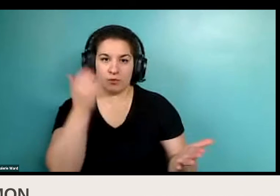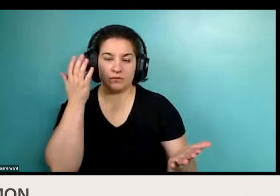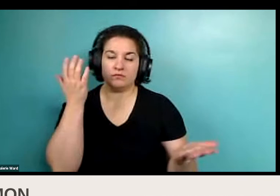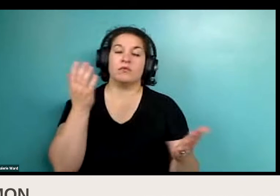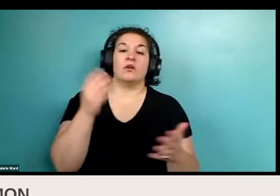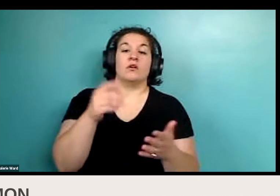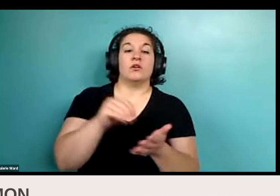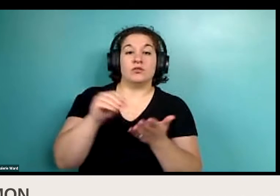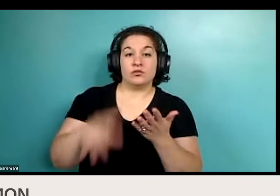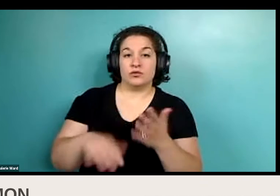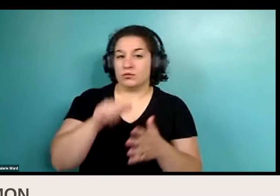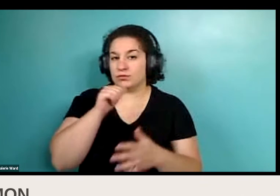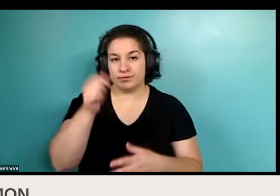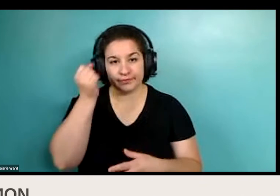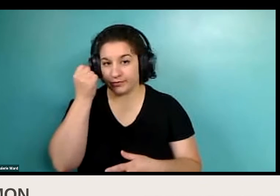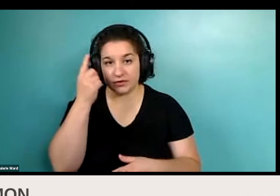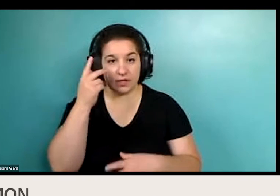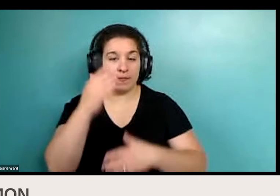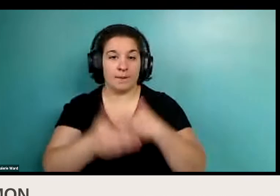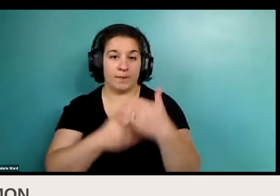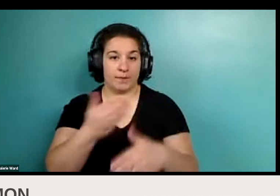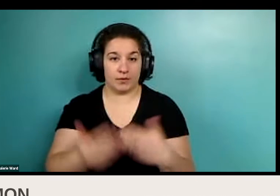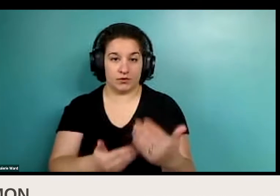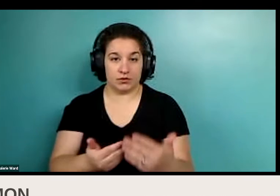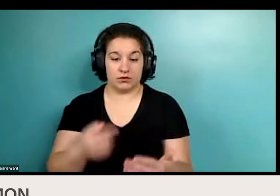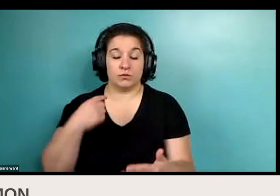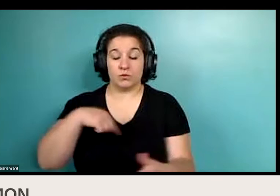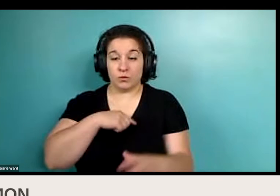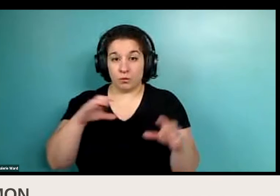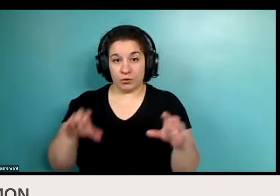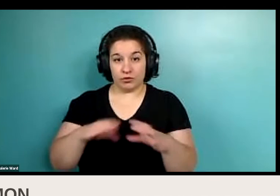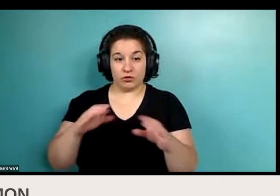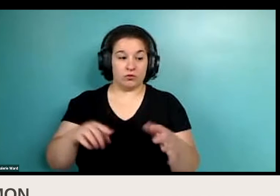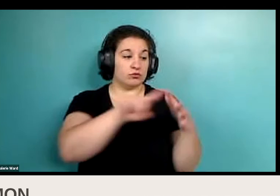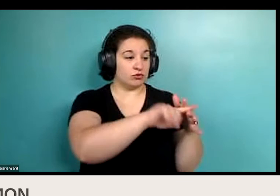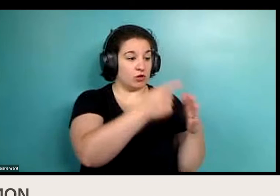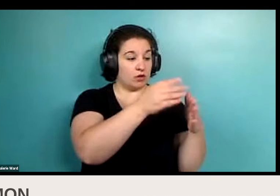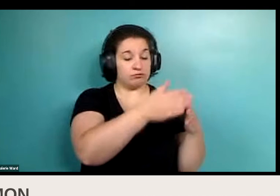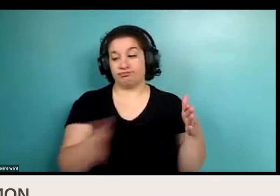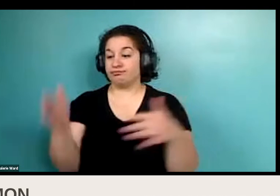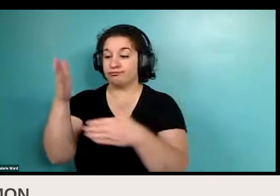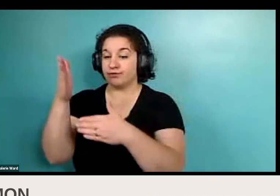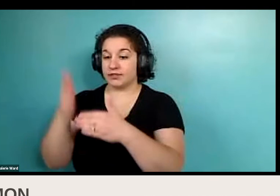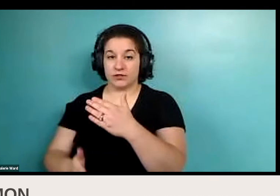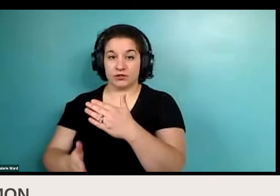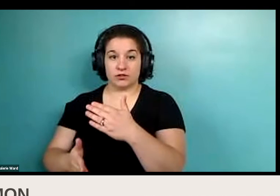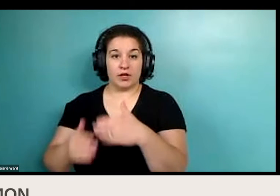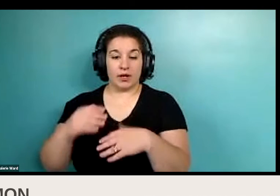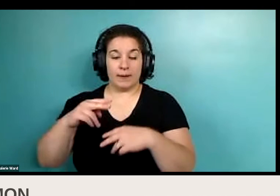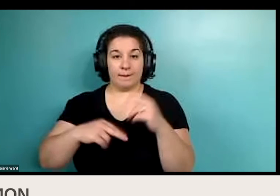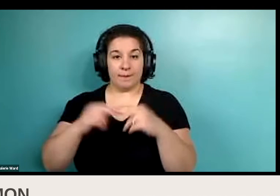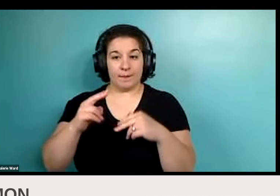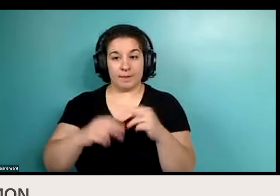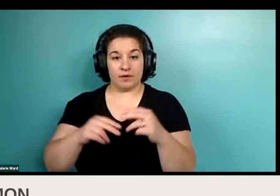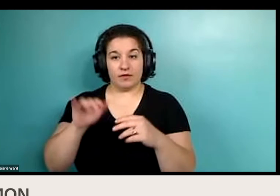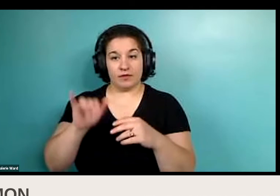process, that what we are doing from start to finish, it was built that way so that they can use their collective experiences and